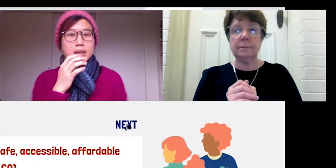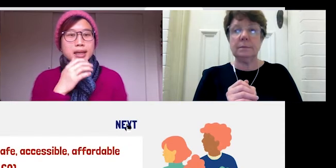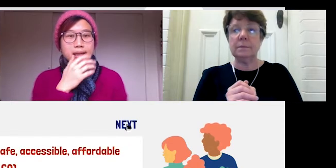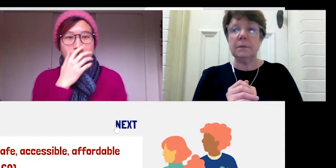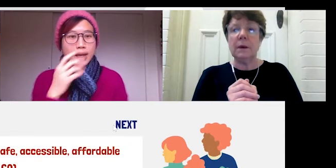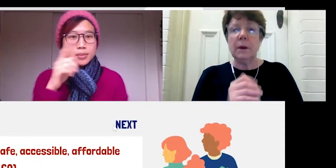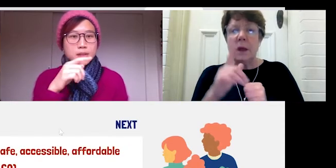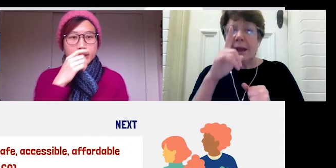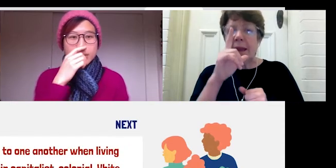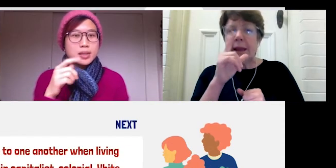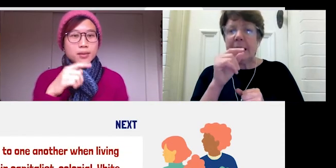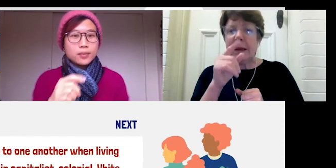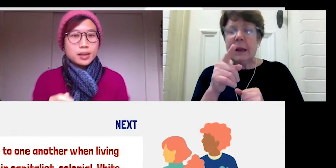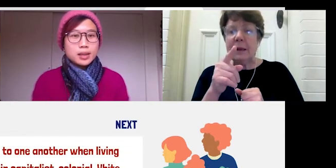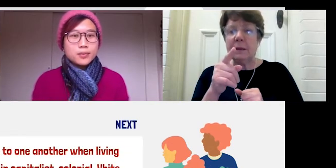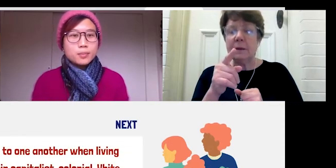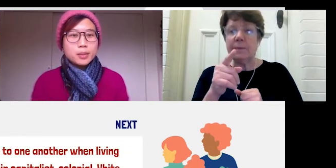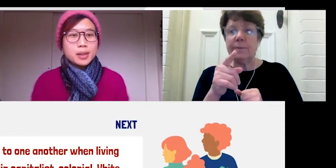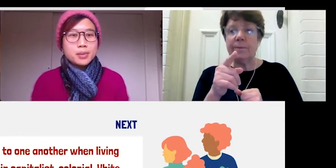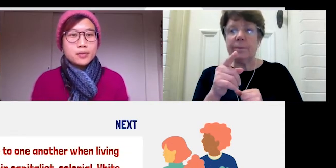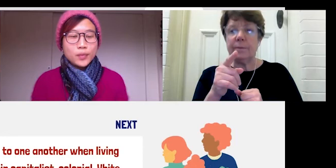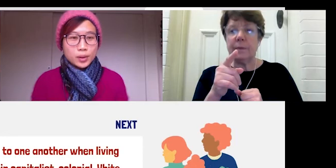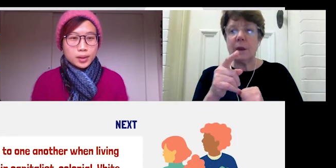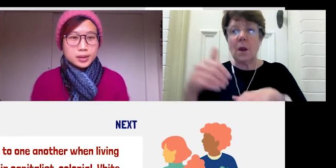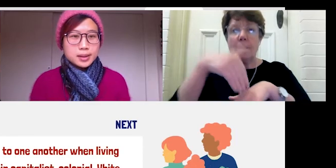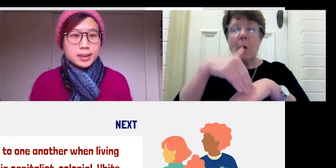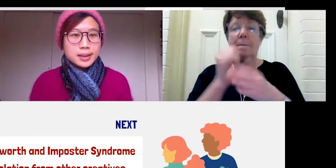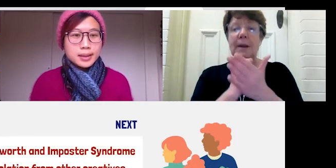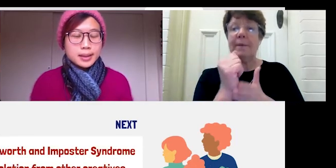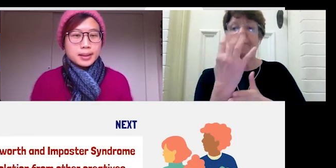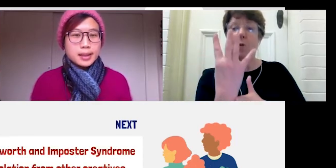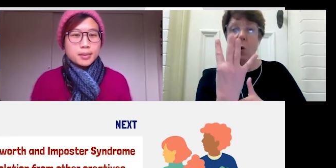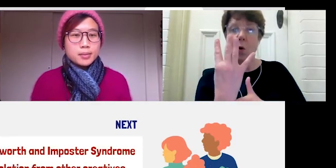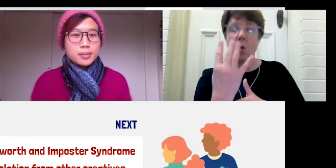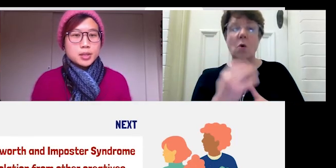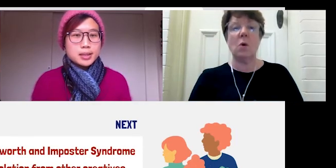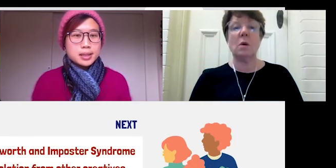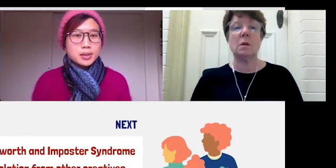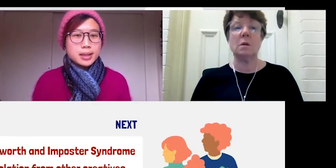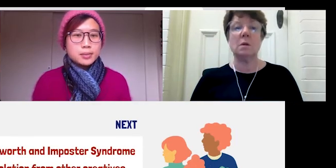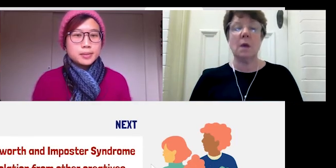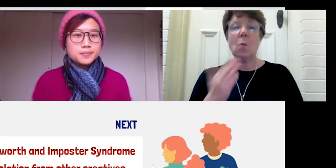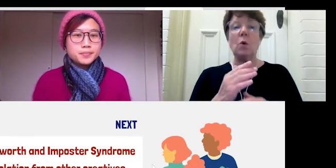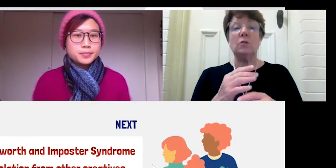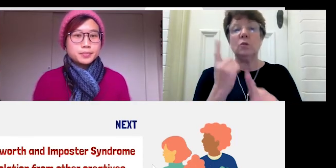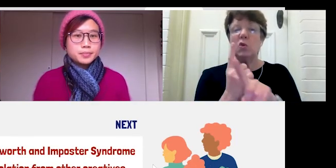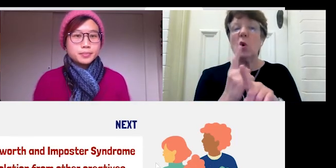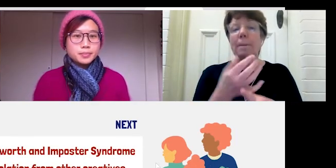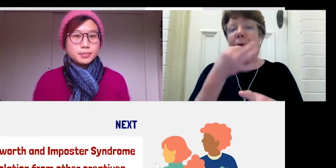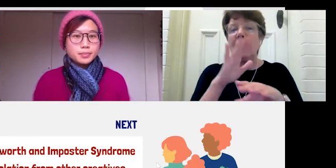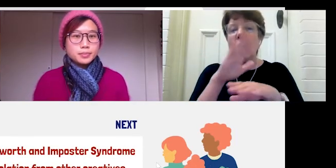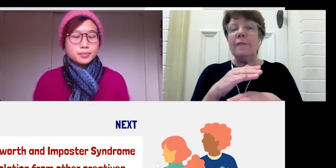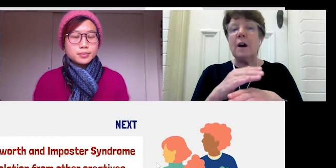Oh, can you, sorry, go to the problem number 4. Yeah, I want to make sure I touch on that one.